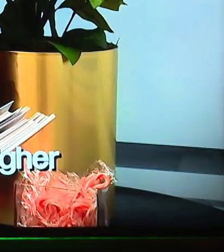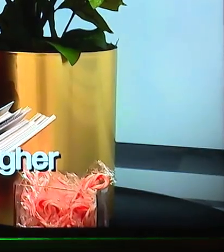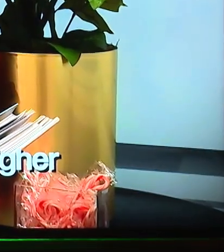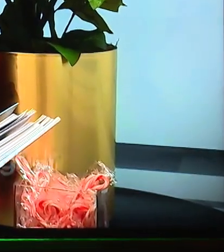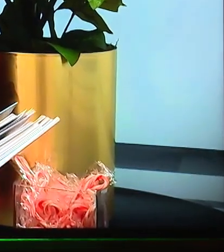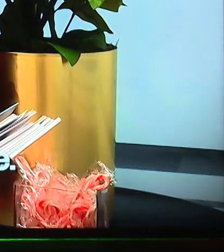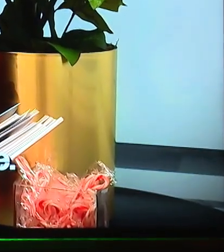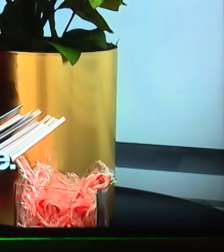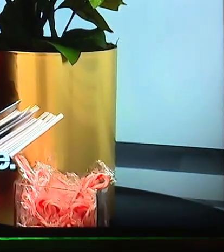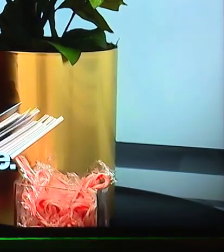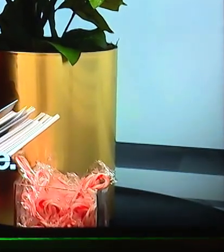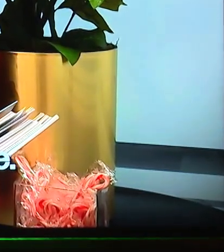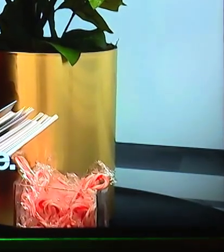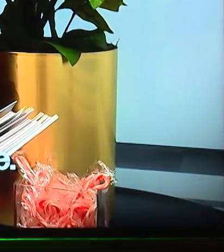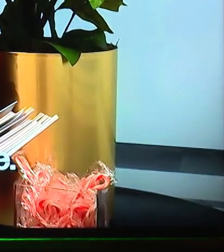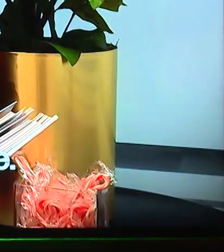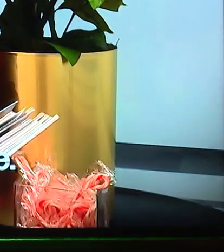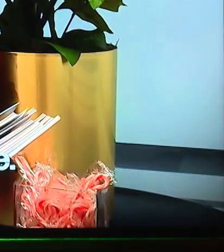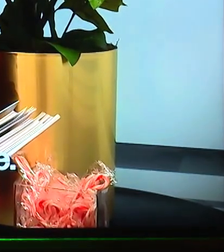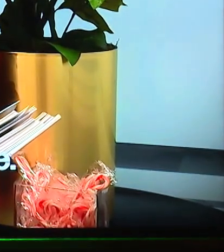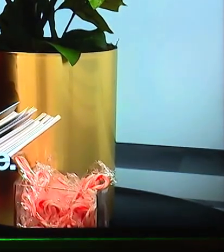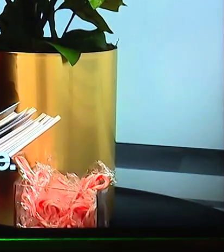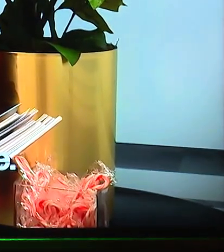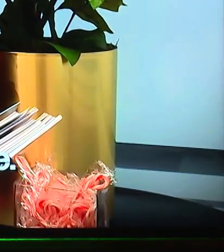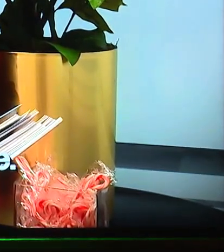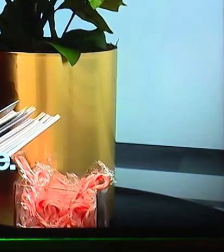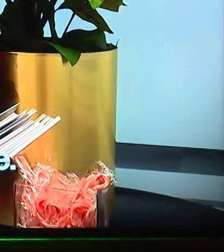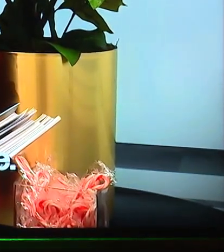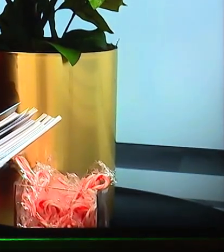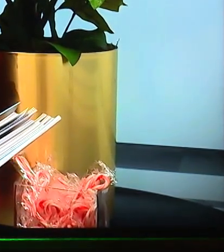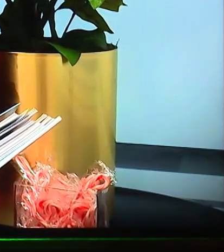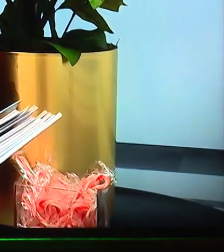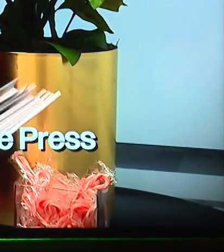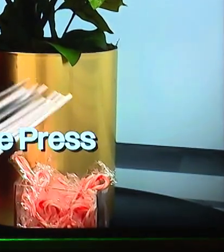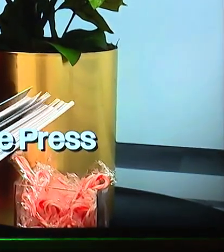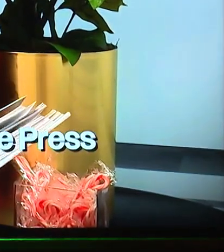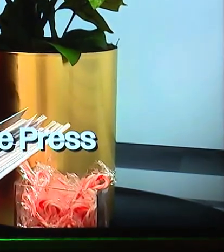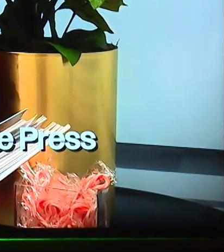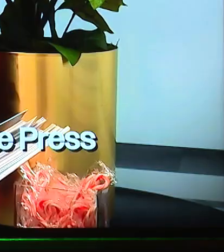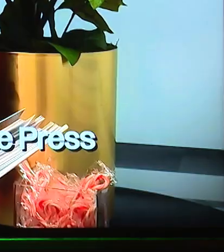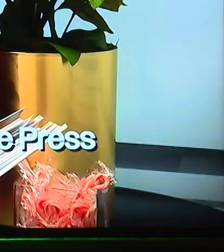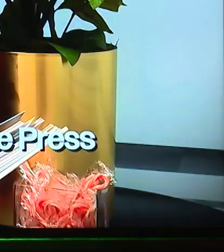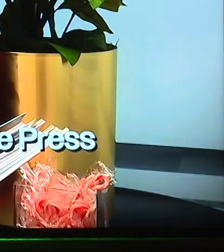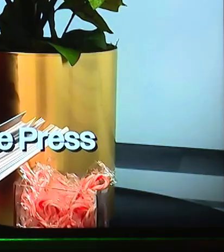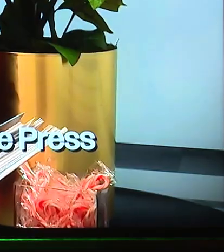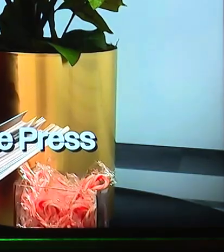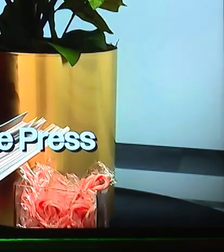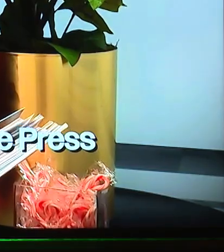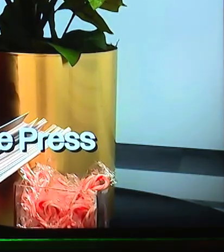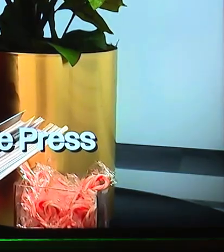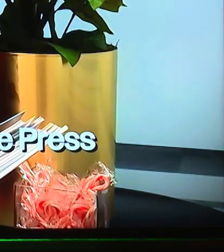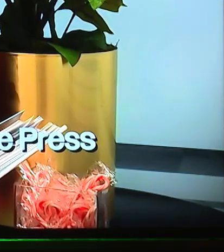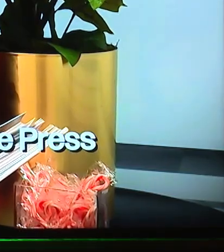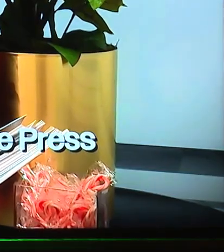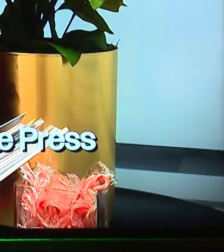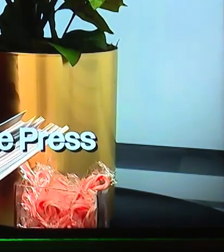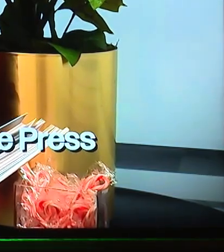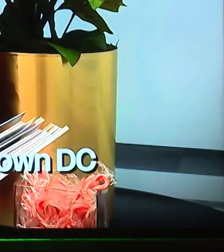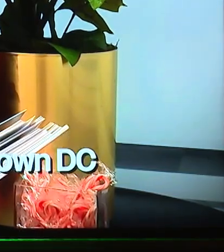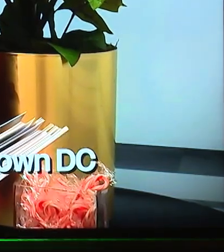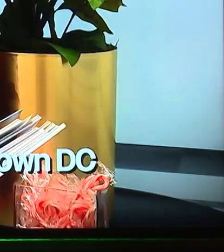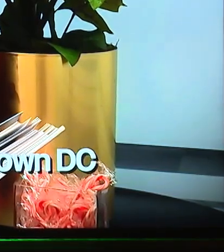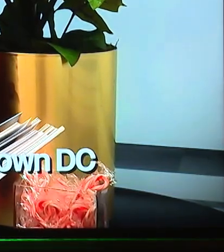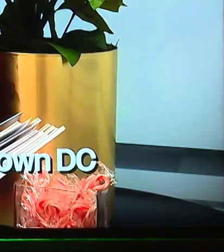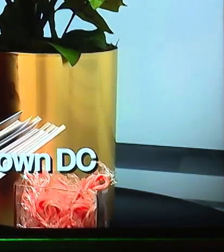higher. Join in on the cheer. Come mingle by the fire. We can't wait to see you at the Mingle by the Fire press preview event